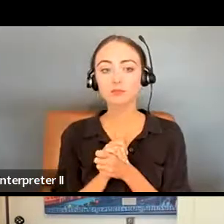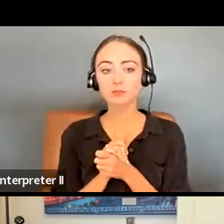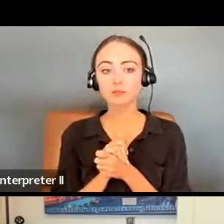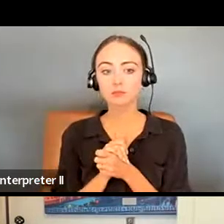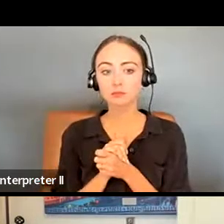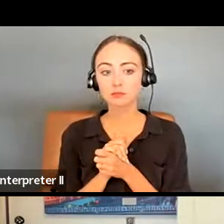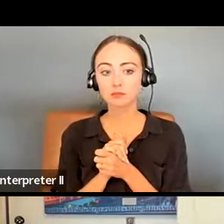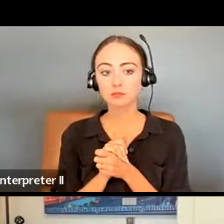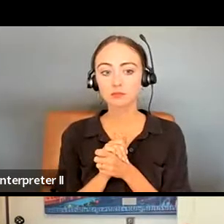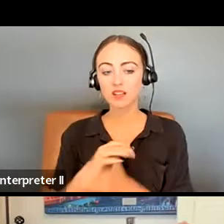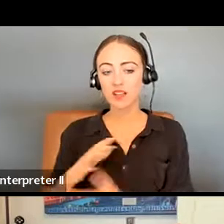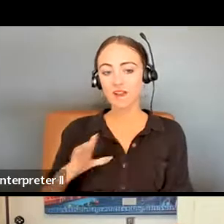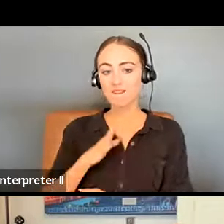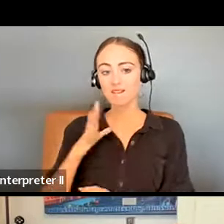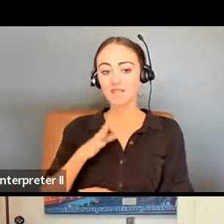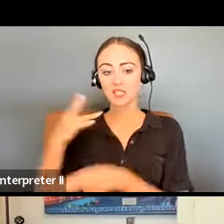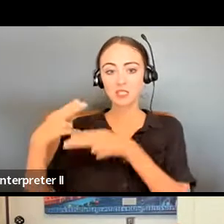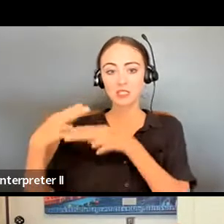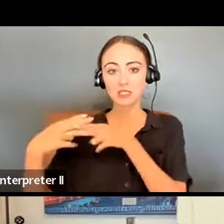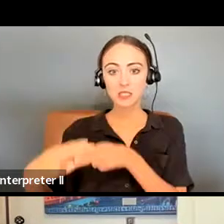would officially designate